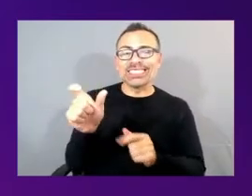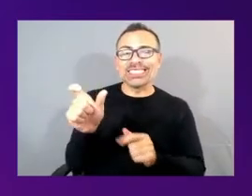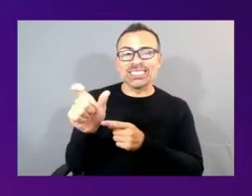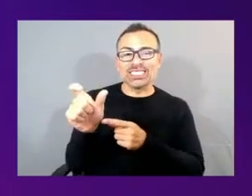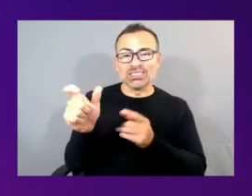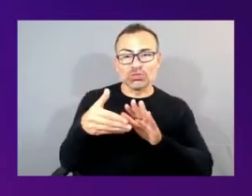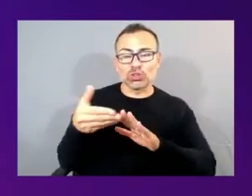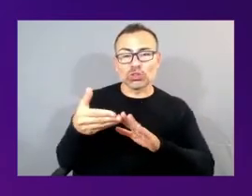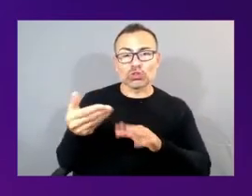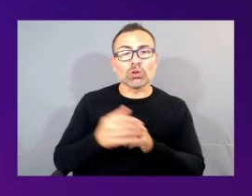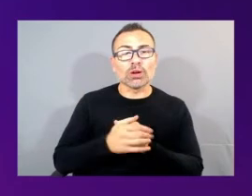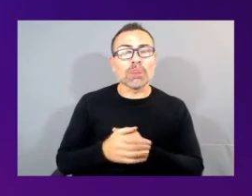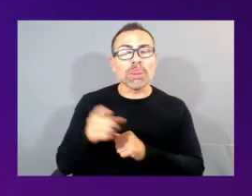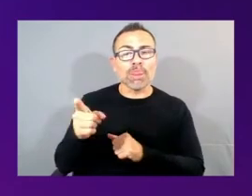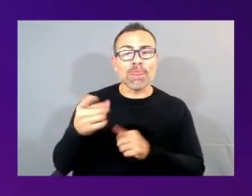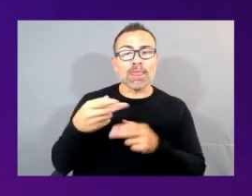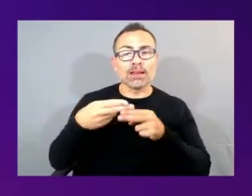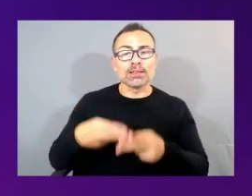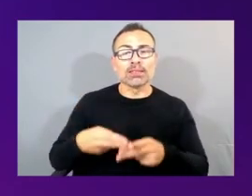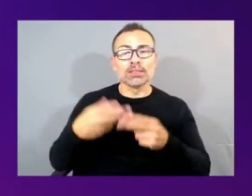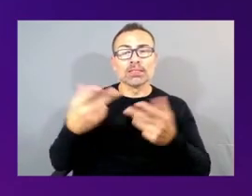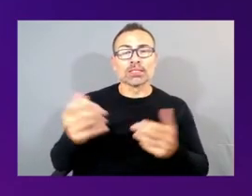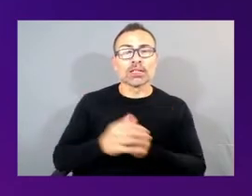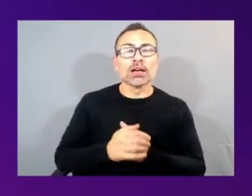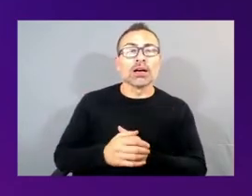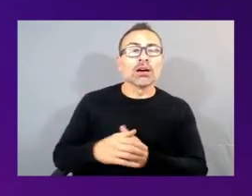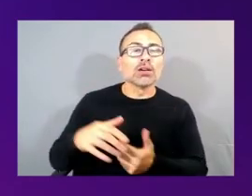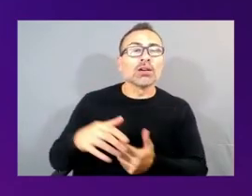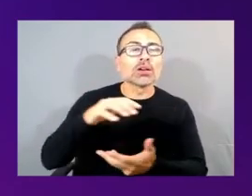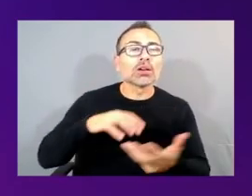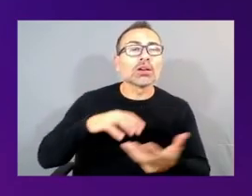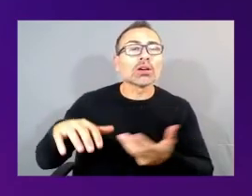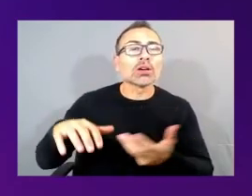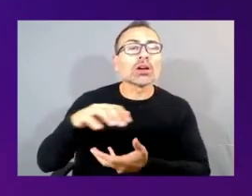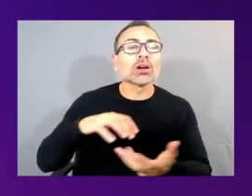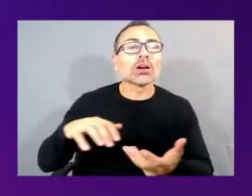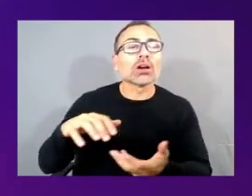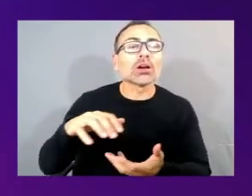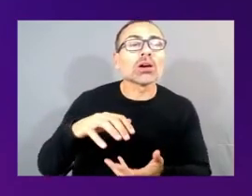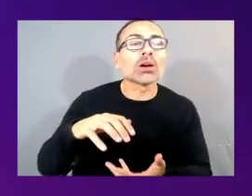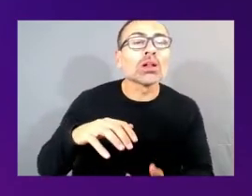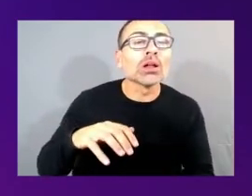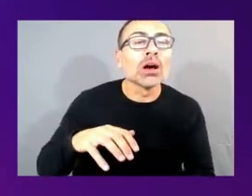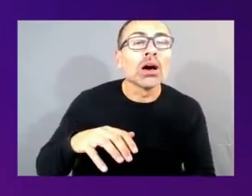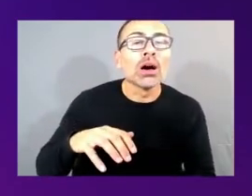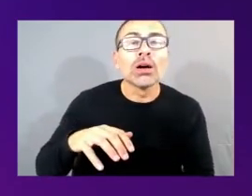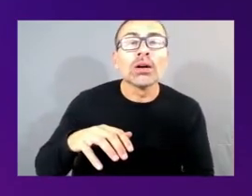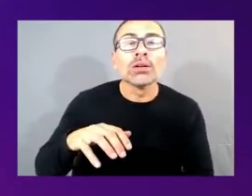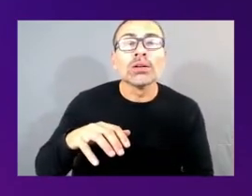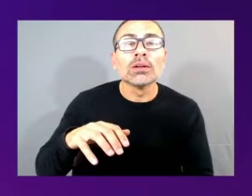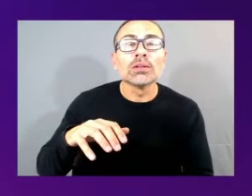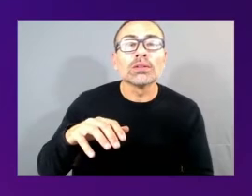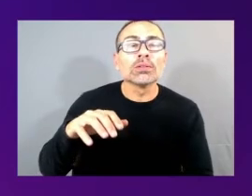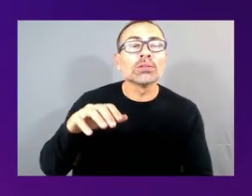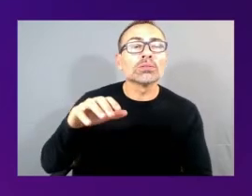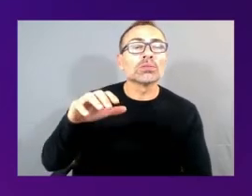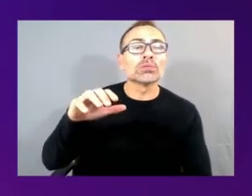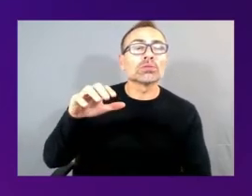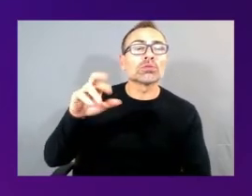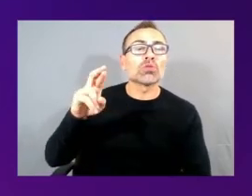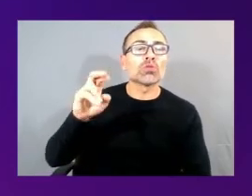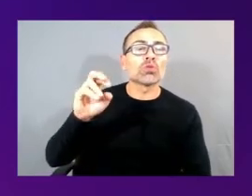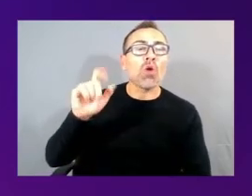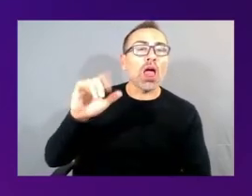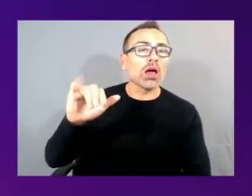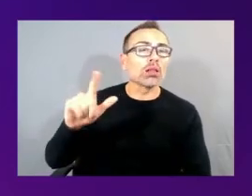also conveniently named CloudRail OS. I have the private IP address right here. So this is what I'm going to use